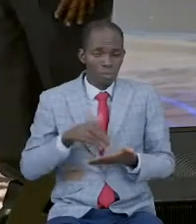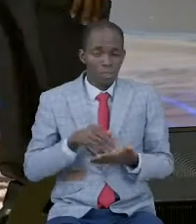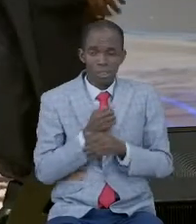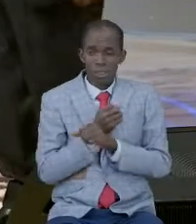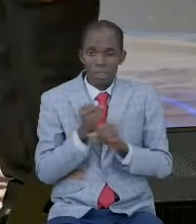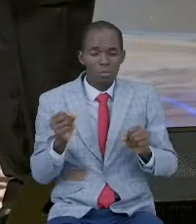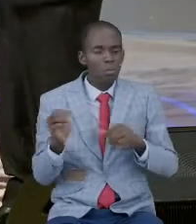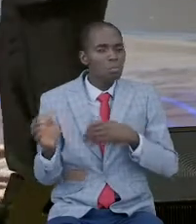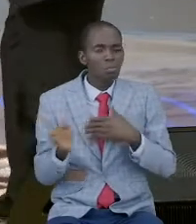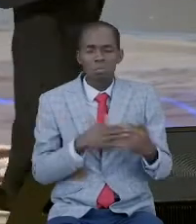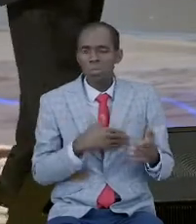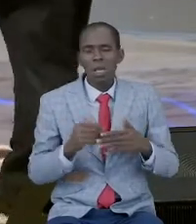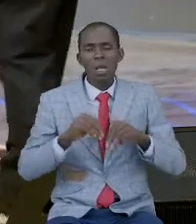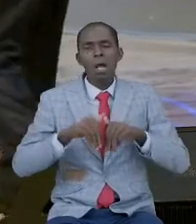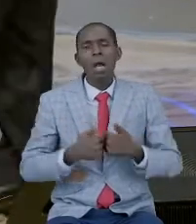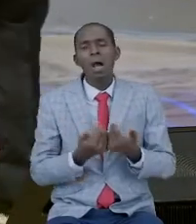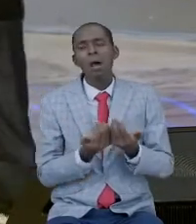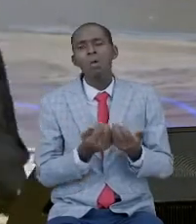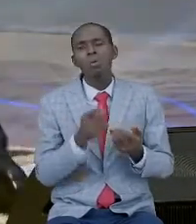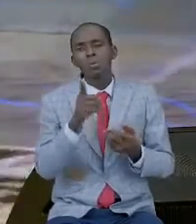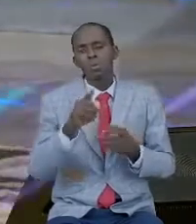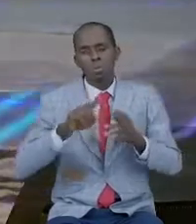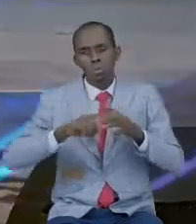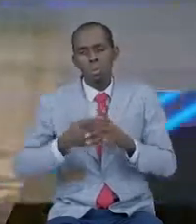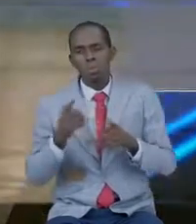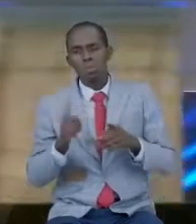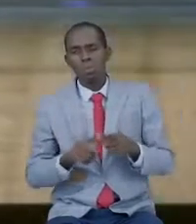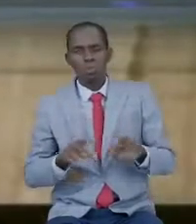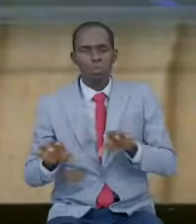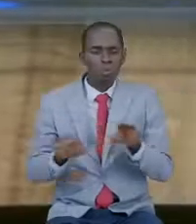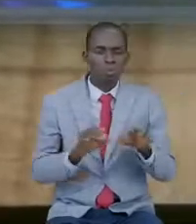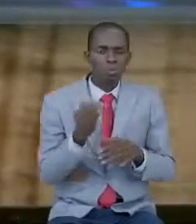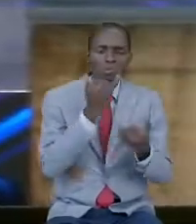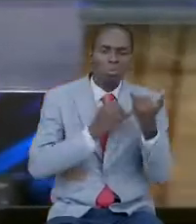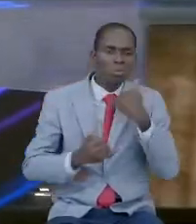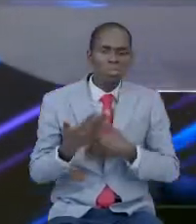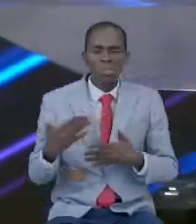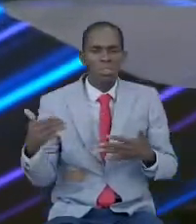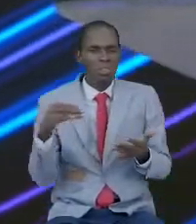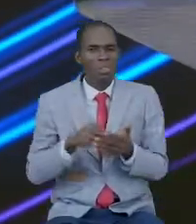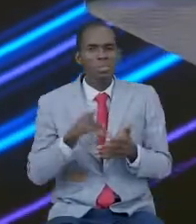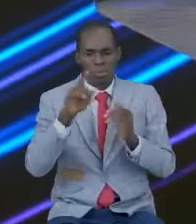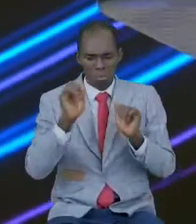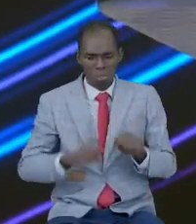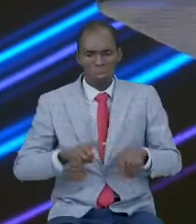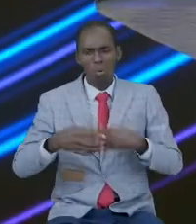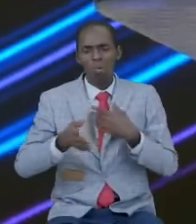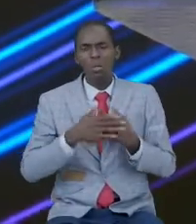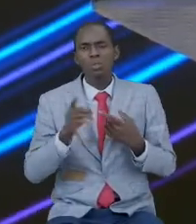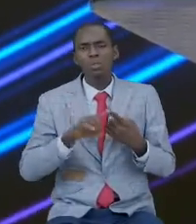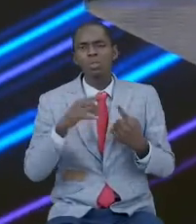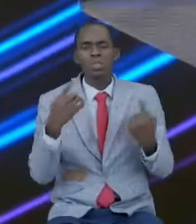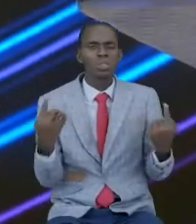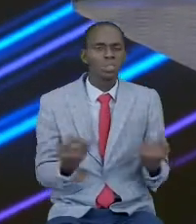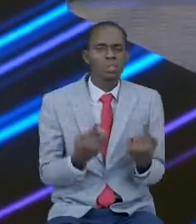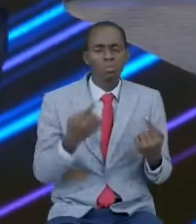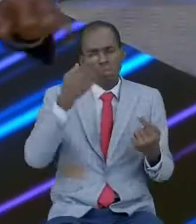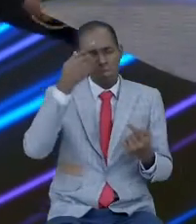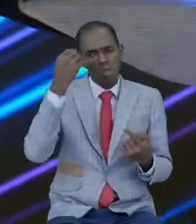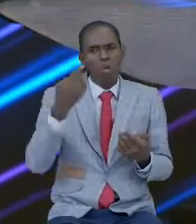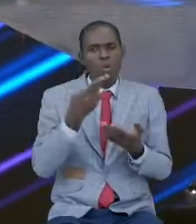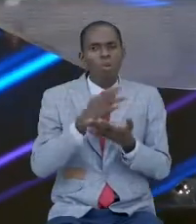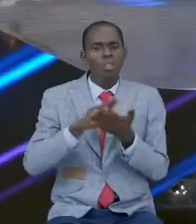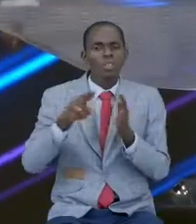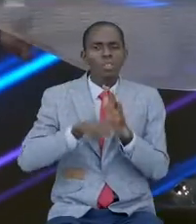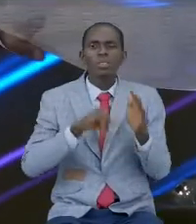how you live, you are free to act like you used to live, that holiness is no more